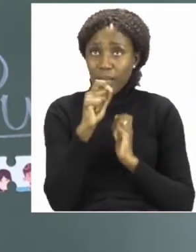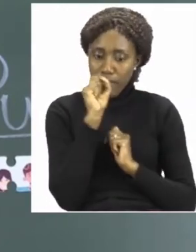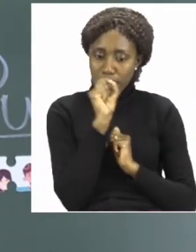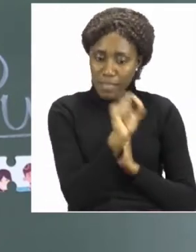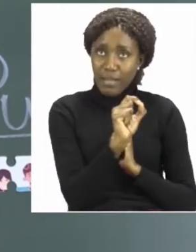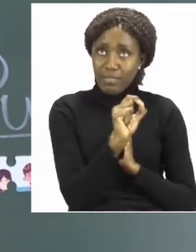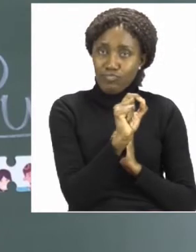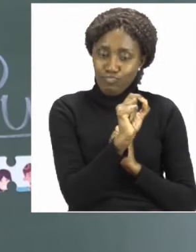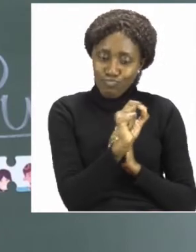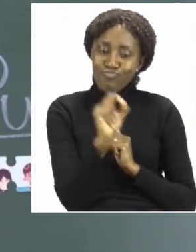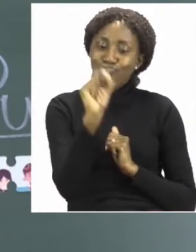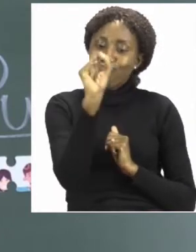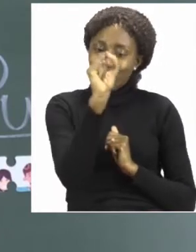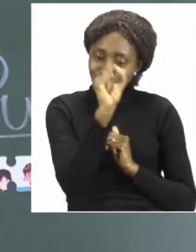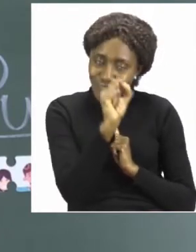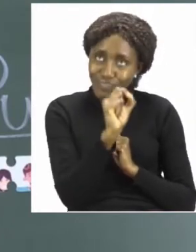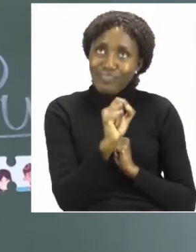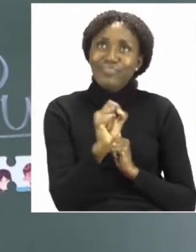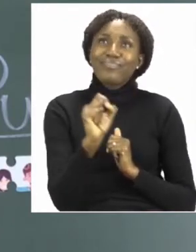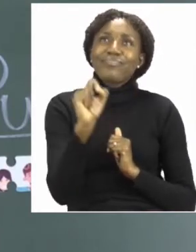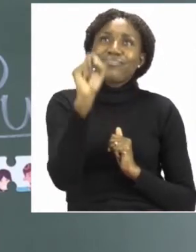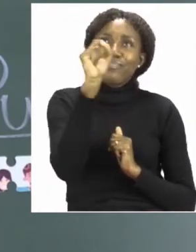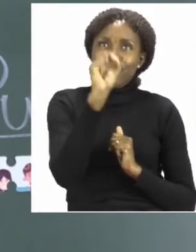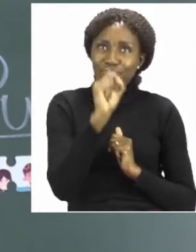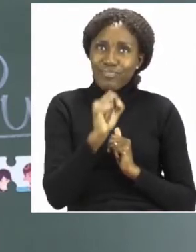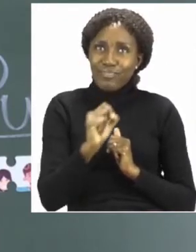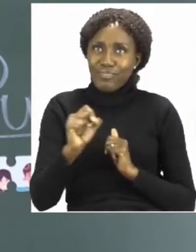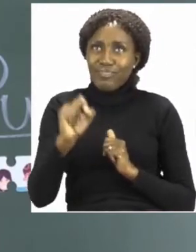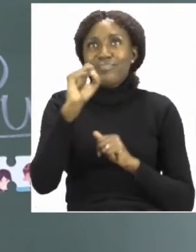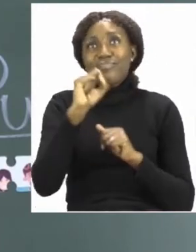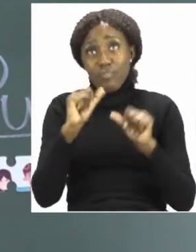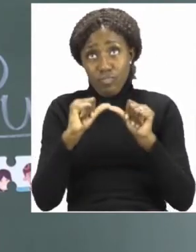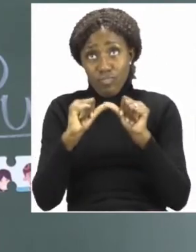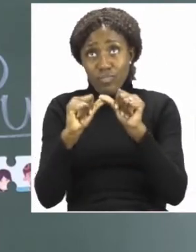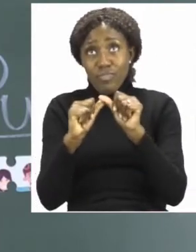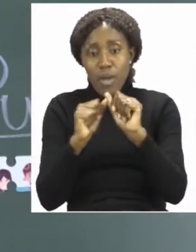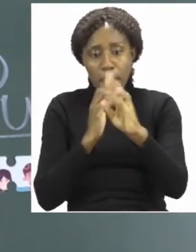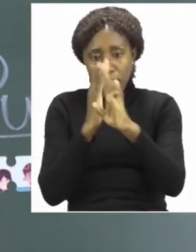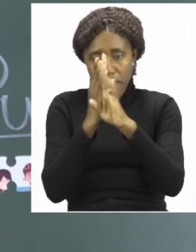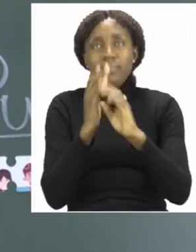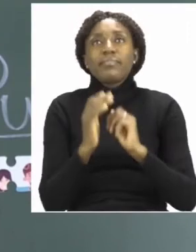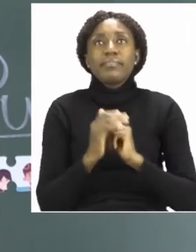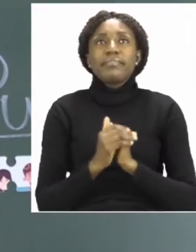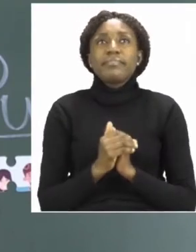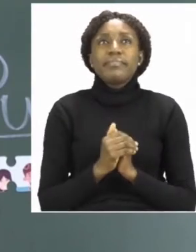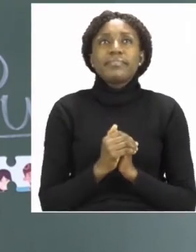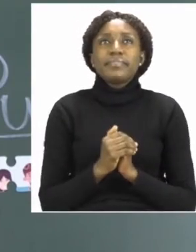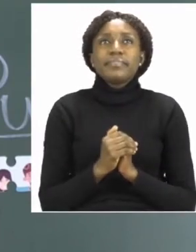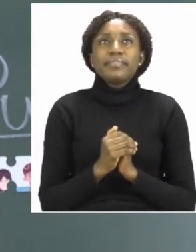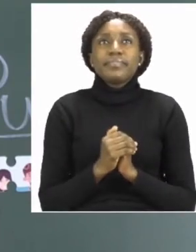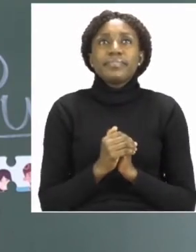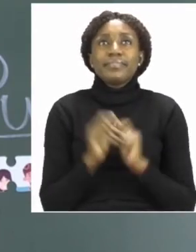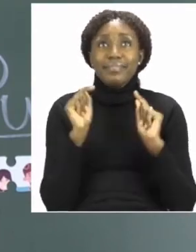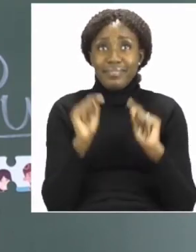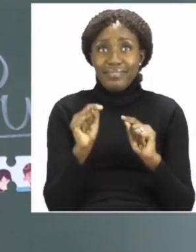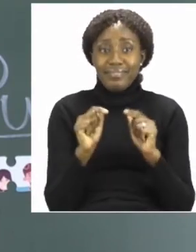and move along with the pattern now let's quickly do